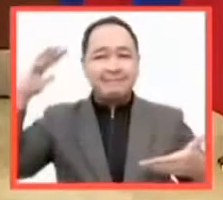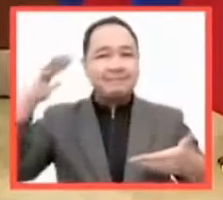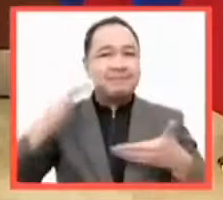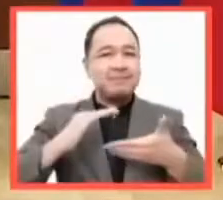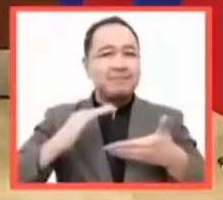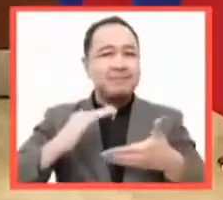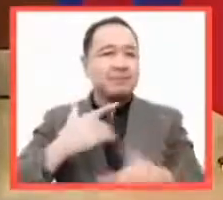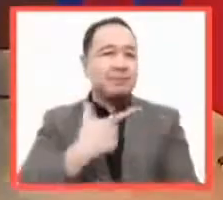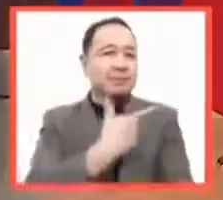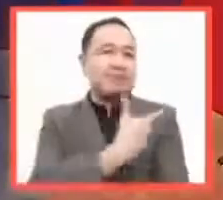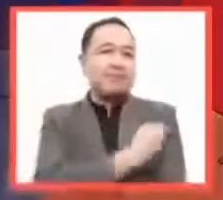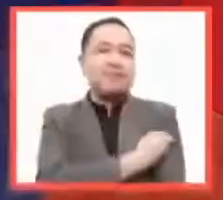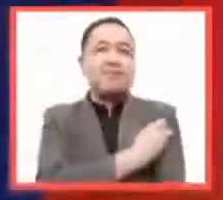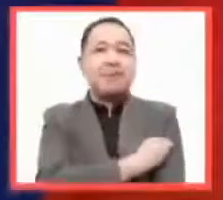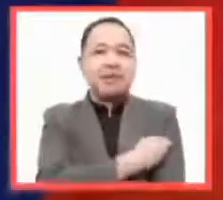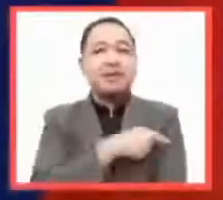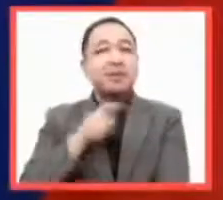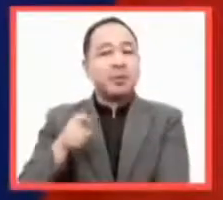poor countries.